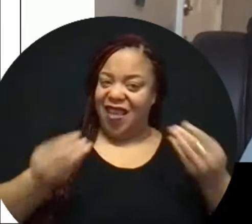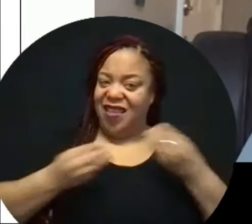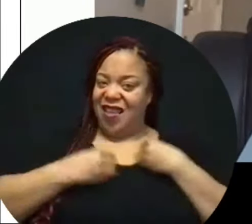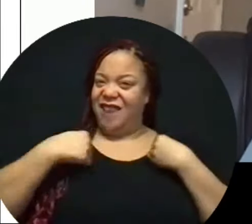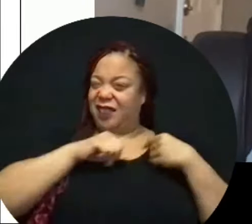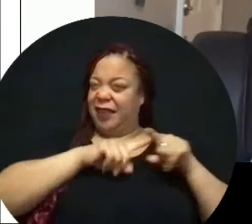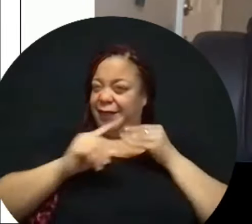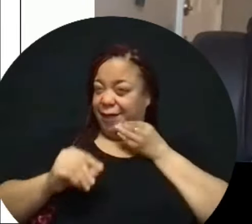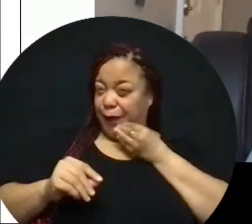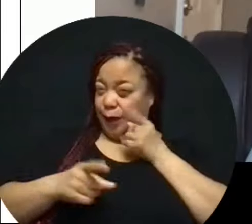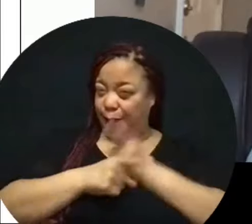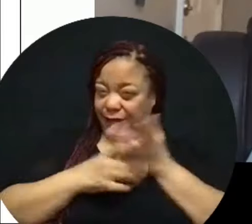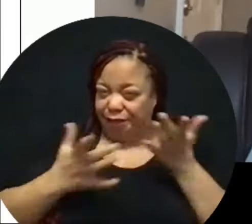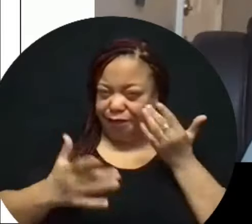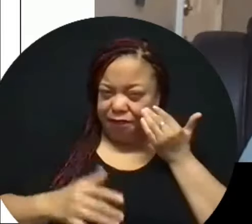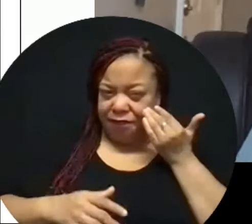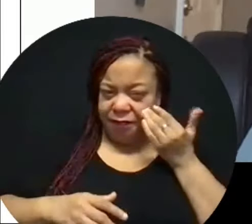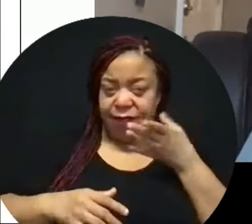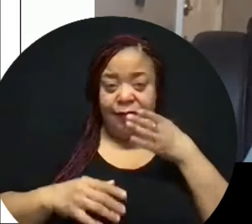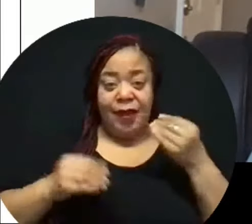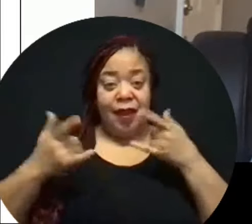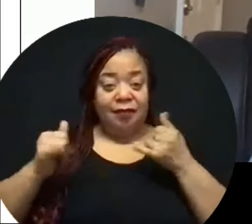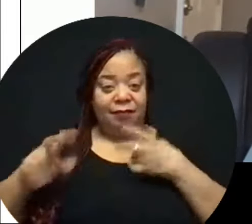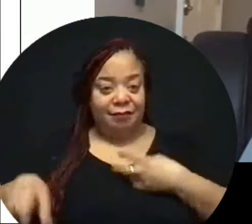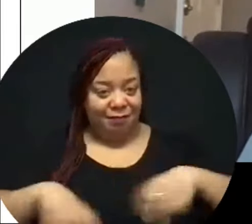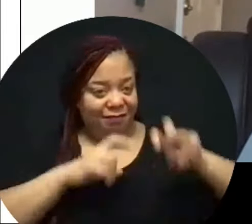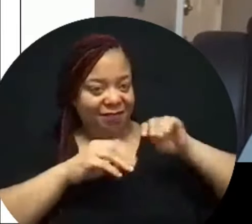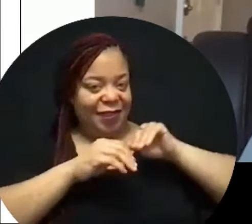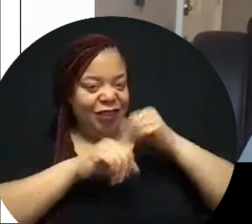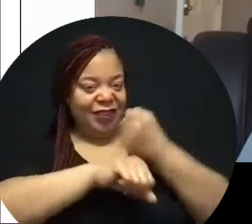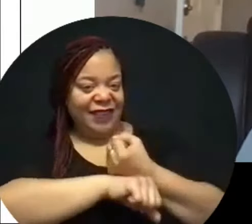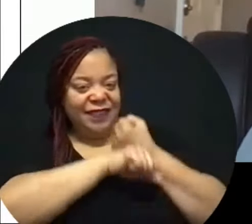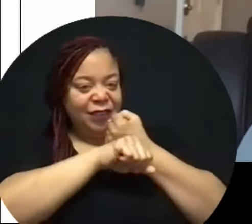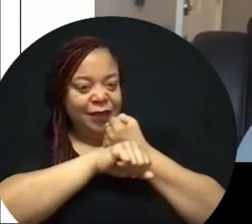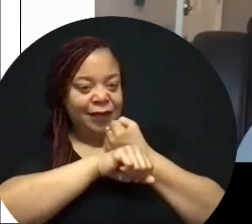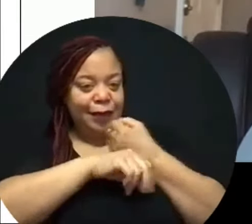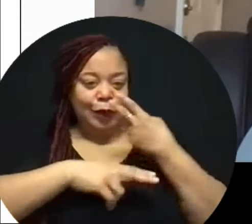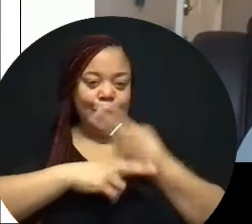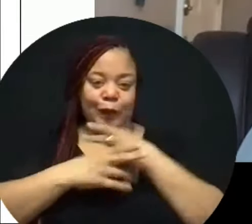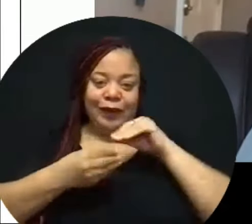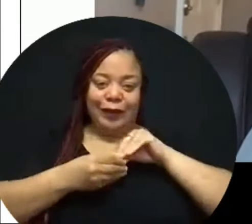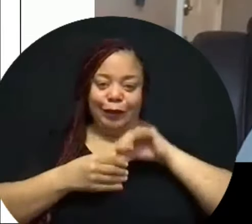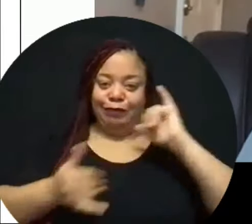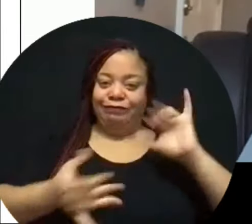and this is good, like, it made me reminisce about specifically, like,